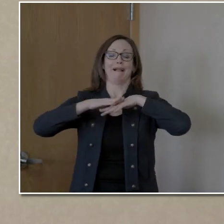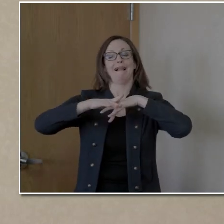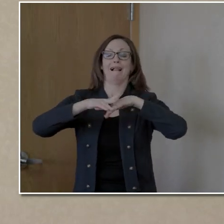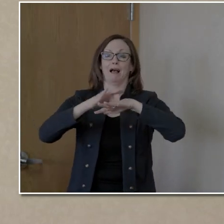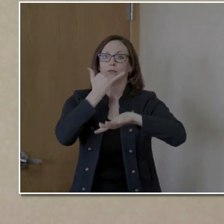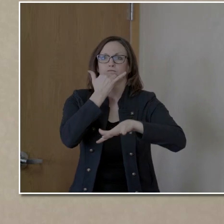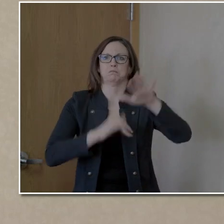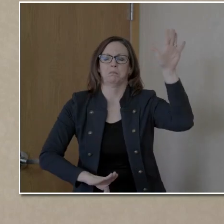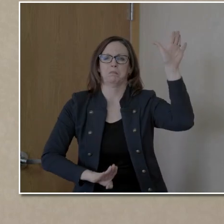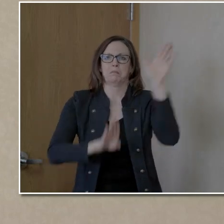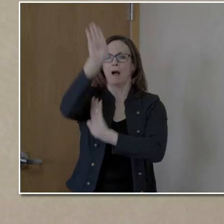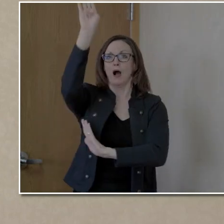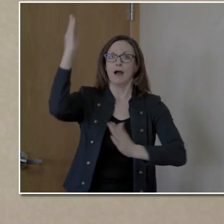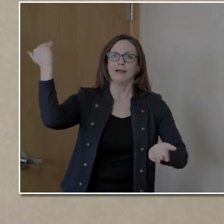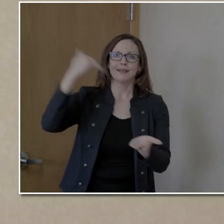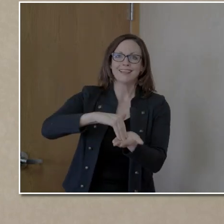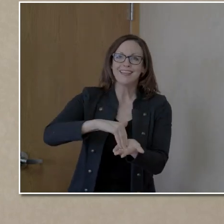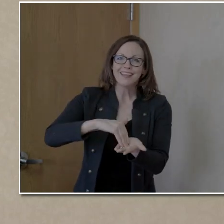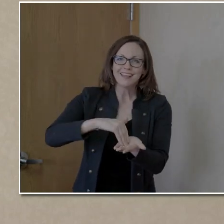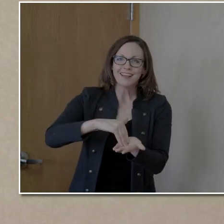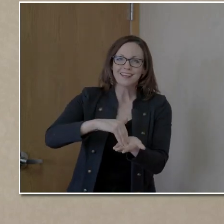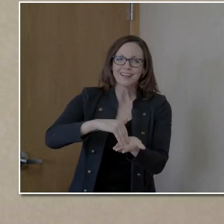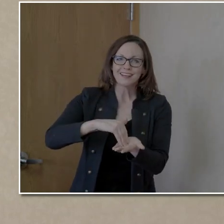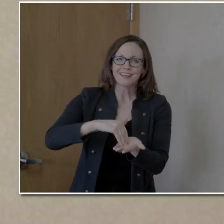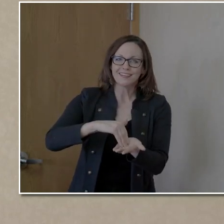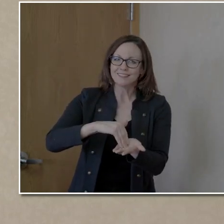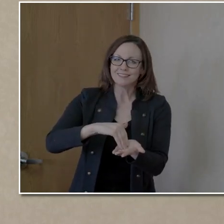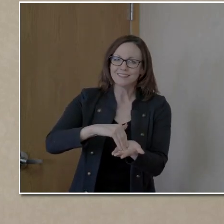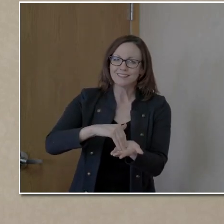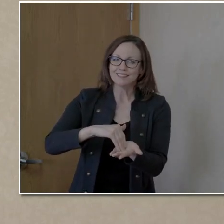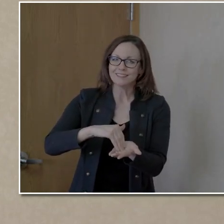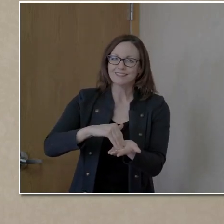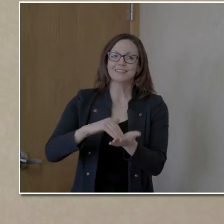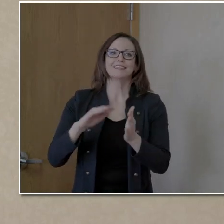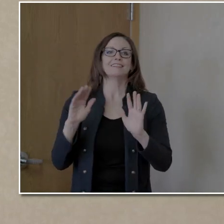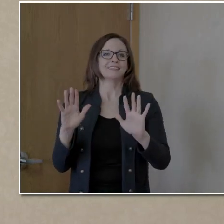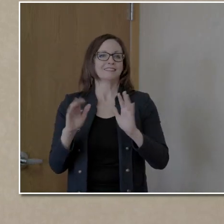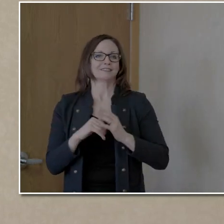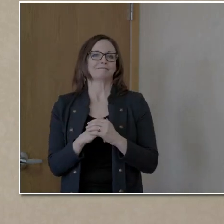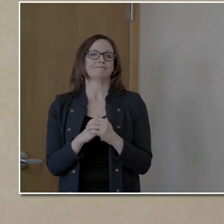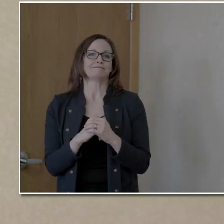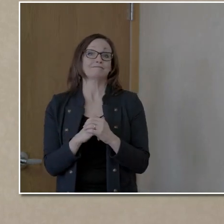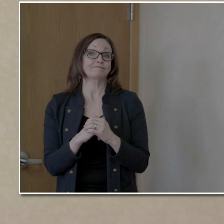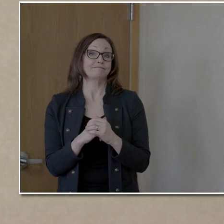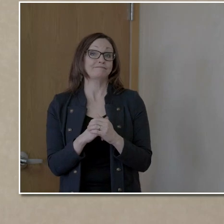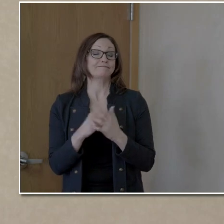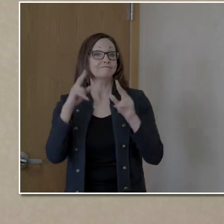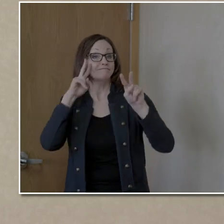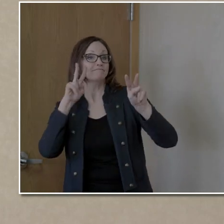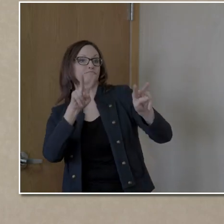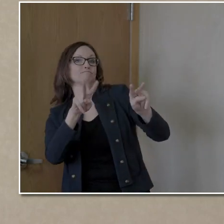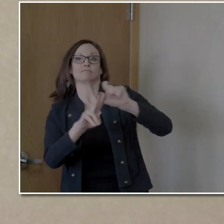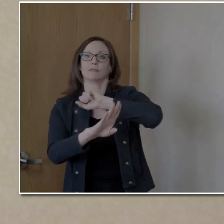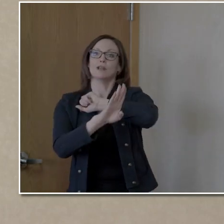of things I would say about isolation facilities and the alternate care facility. First of